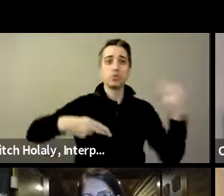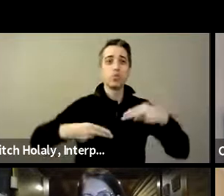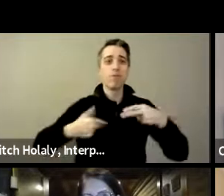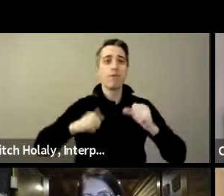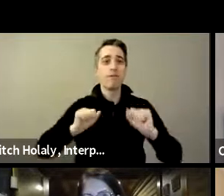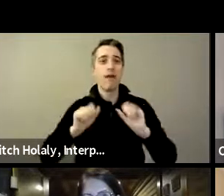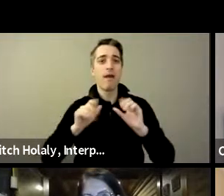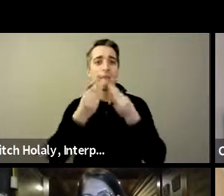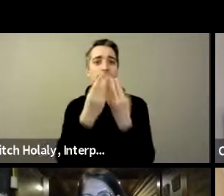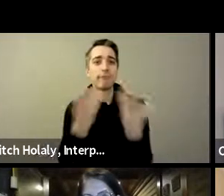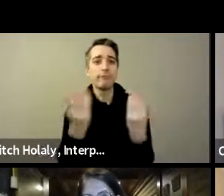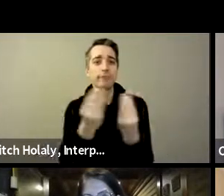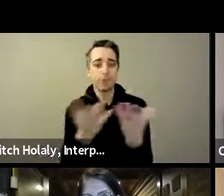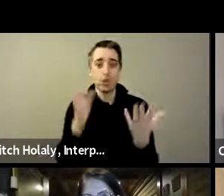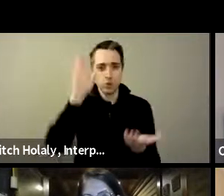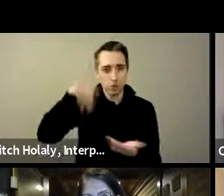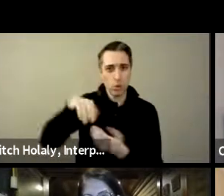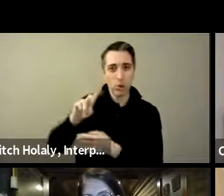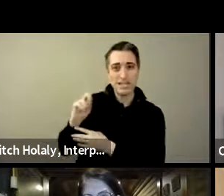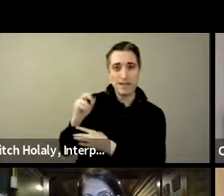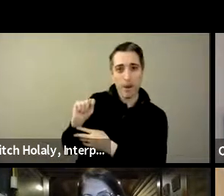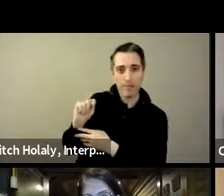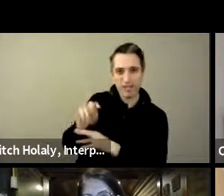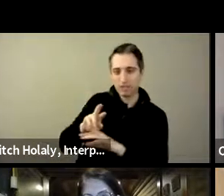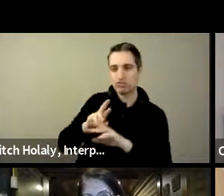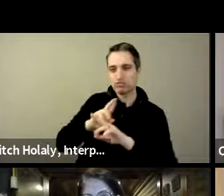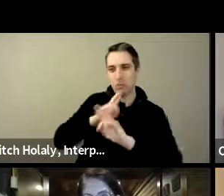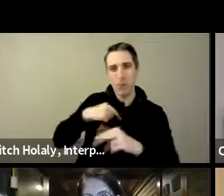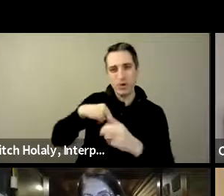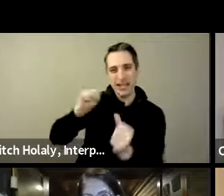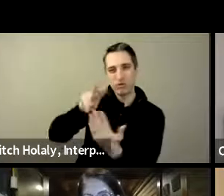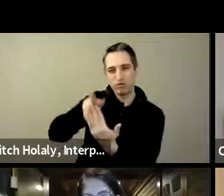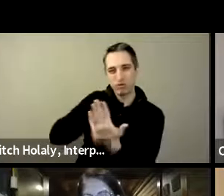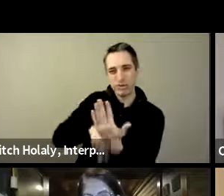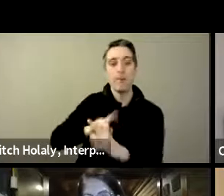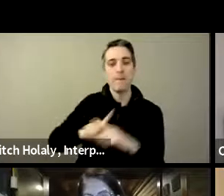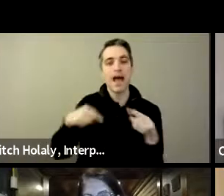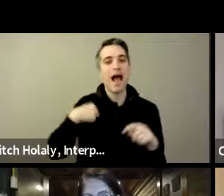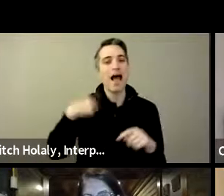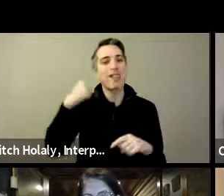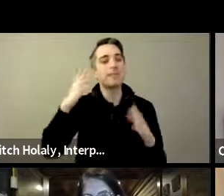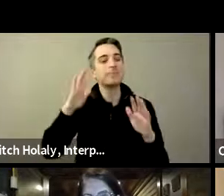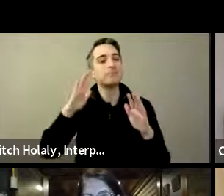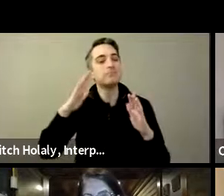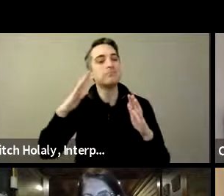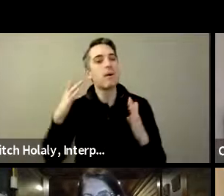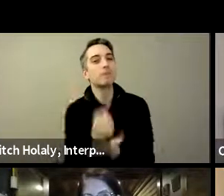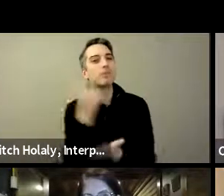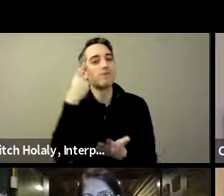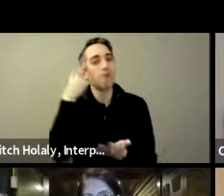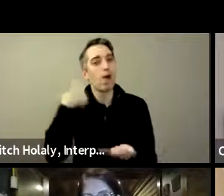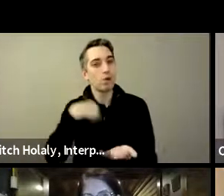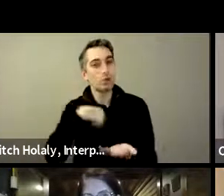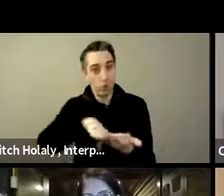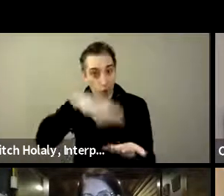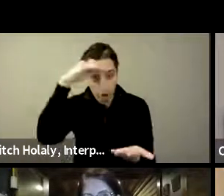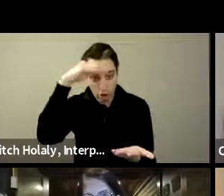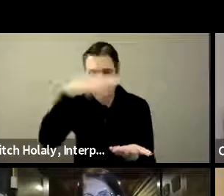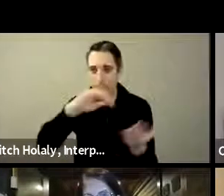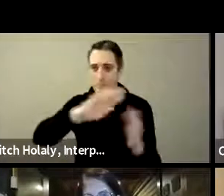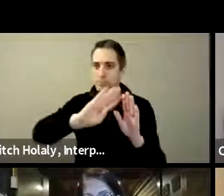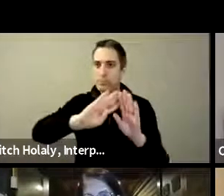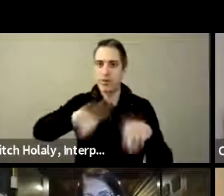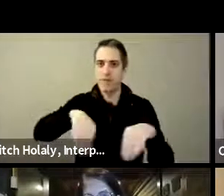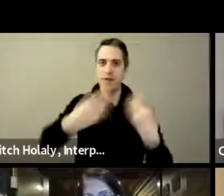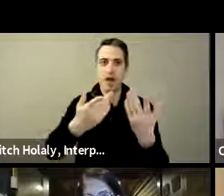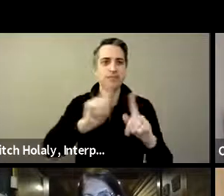with information, because we get the department reports, we can read those. But I think it's an opportunity for us to learn and to provide a platform for those working in the